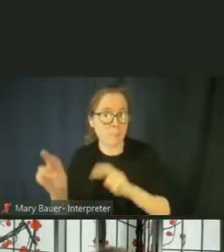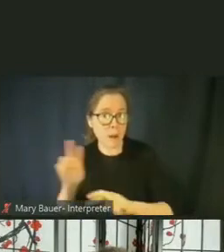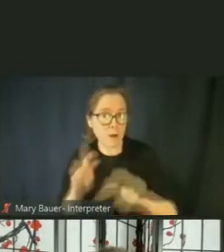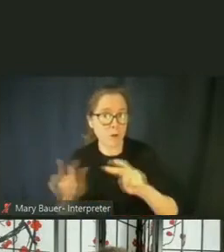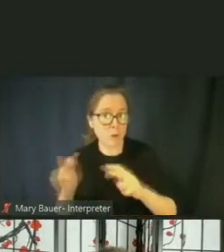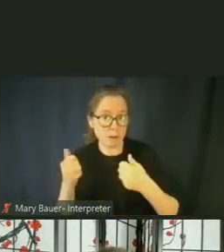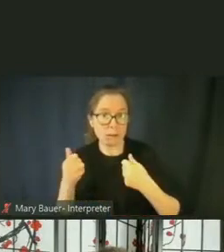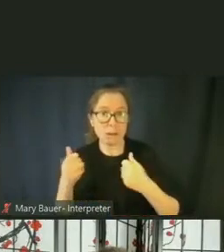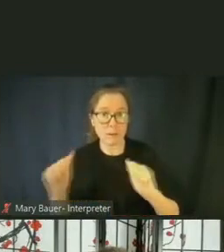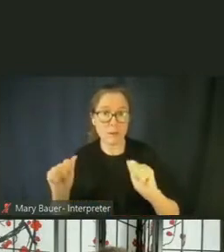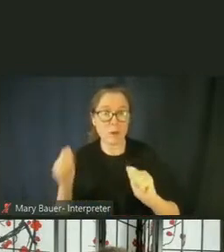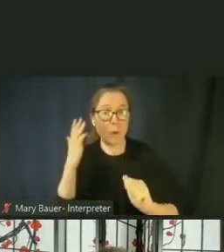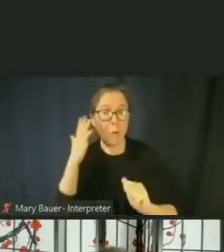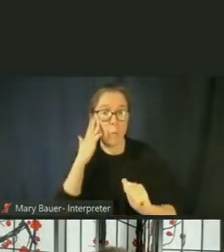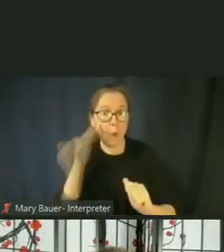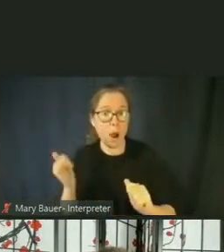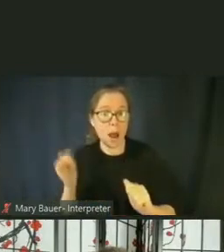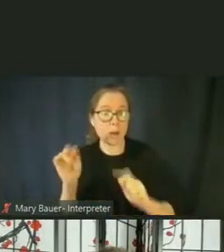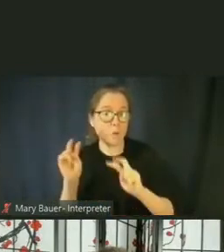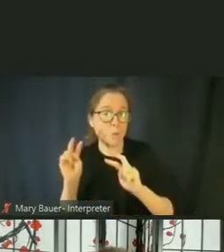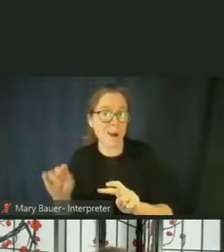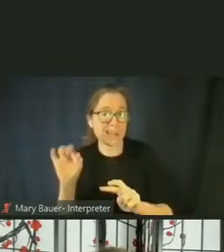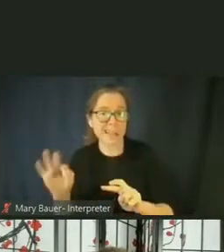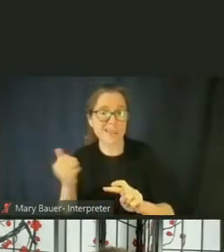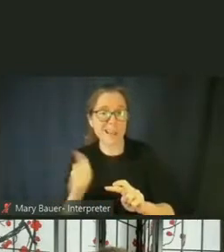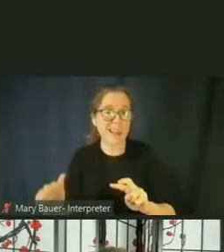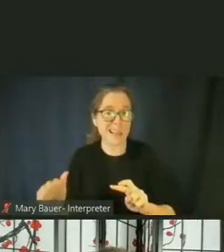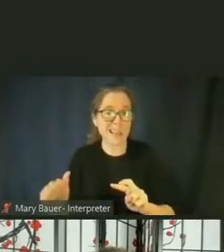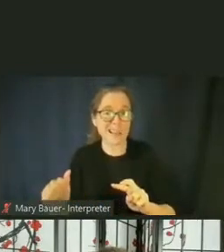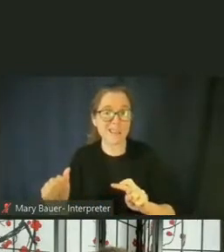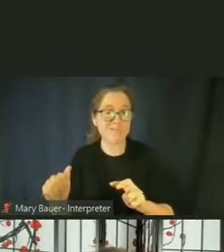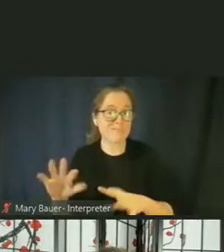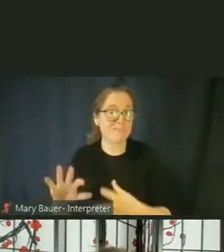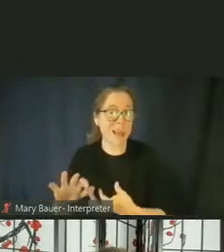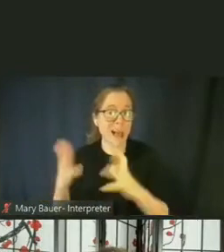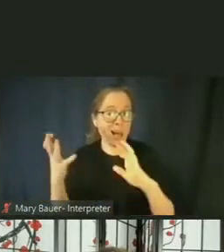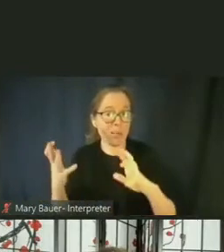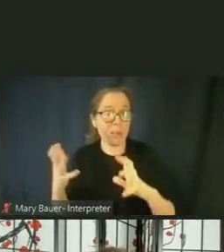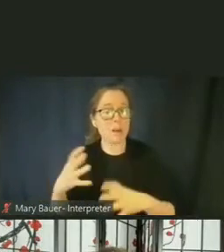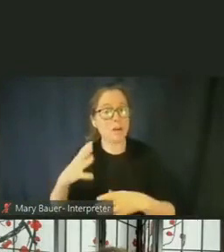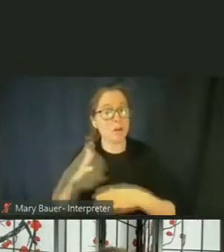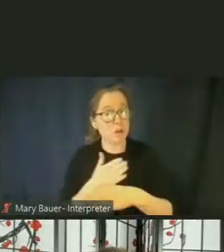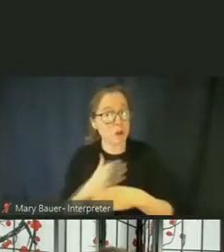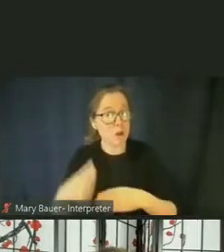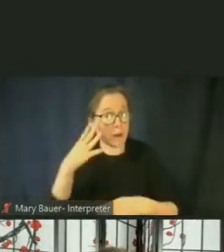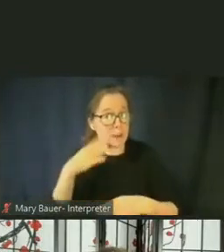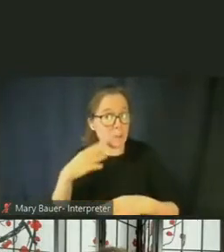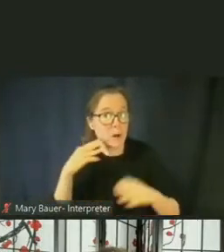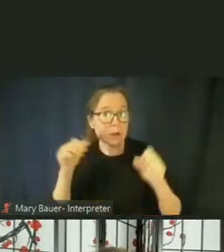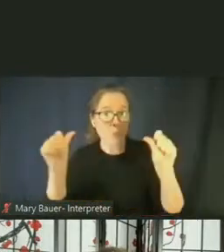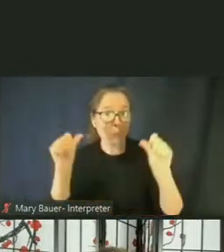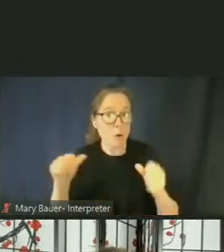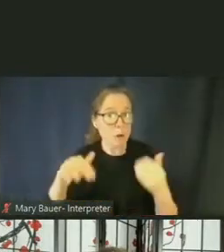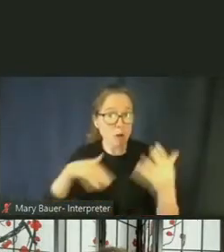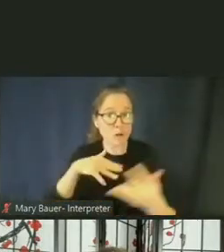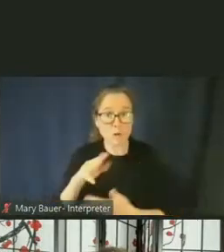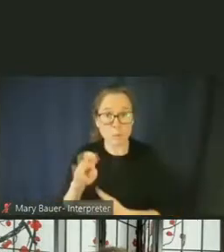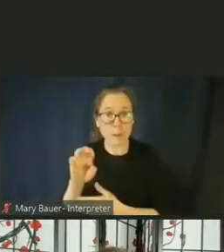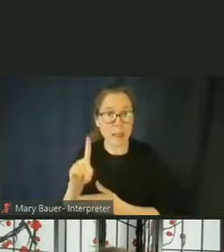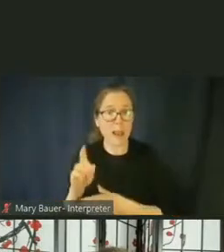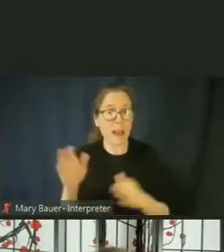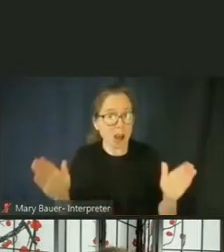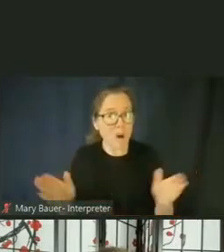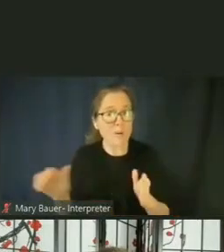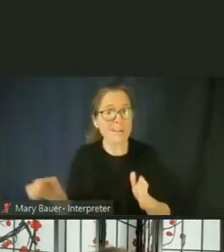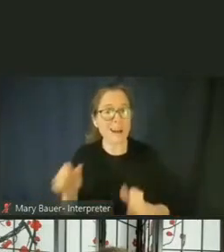effort to track any health effects from vaccine. Share your experience by posting on social media and encouraging others within your